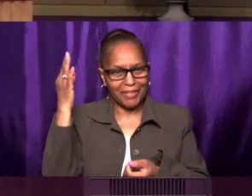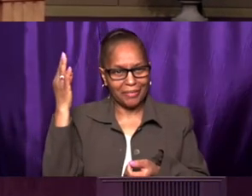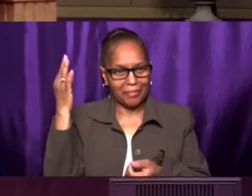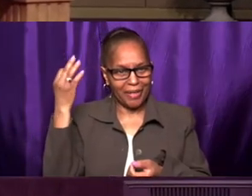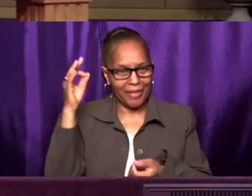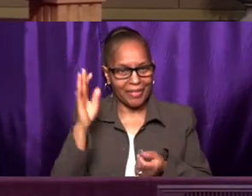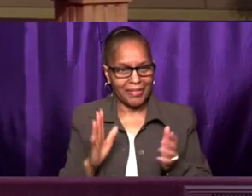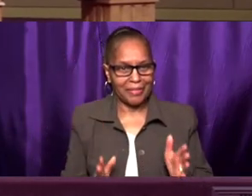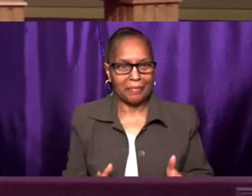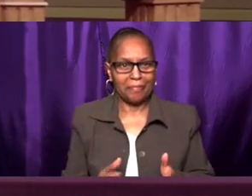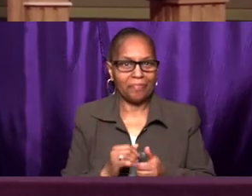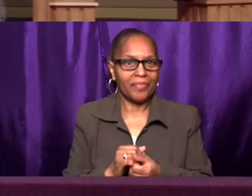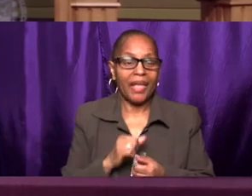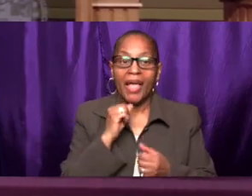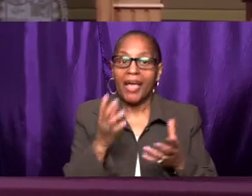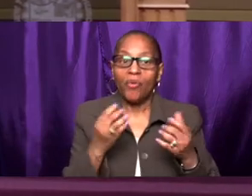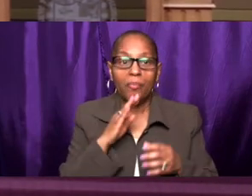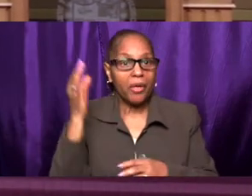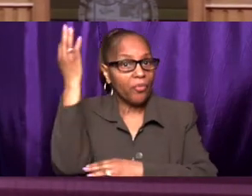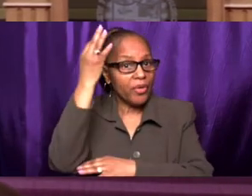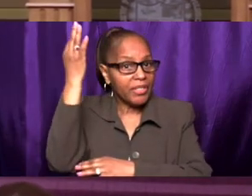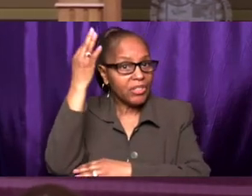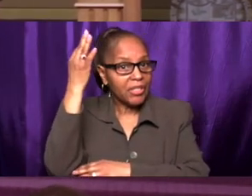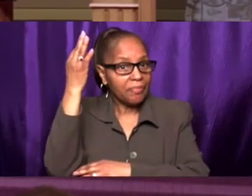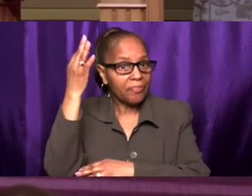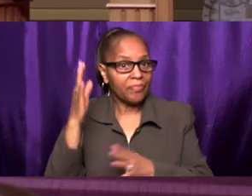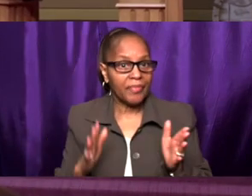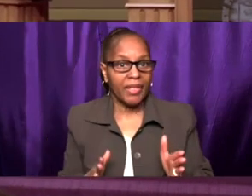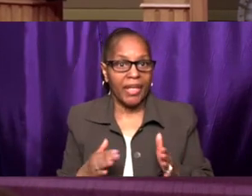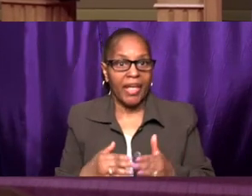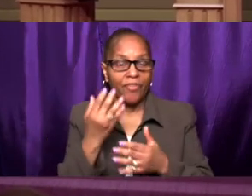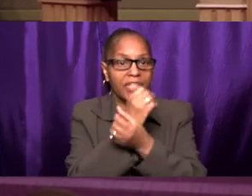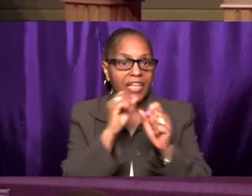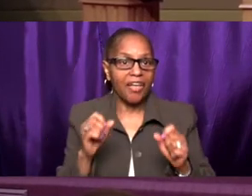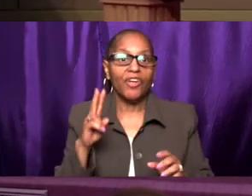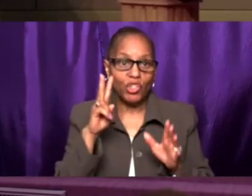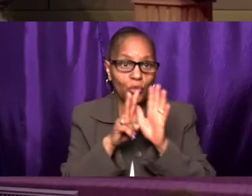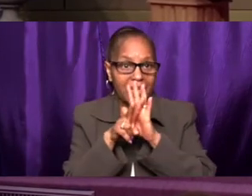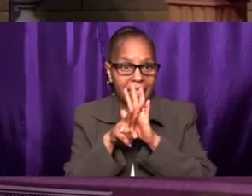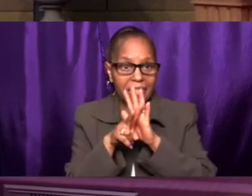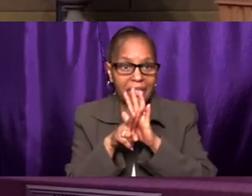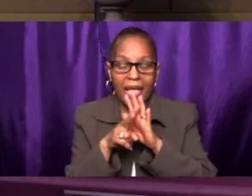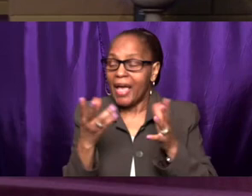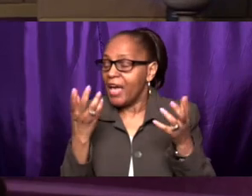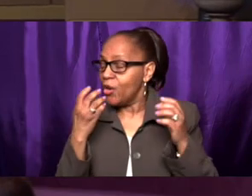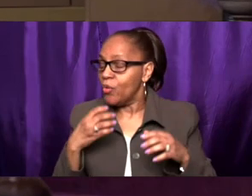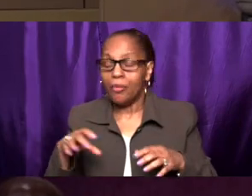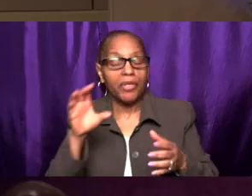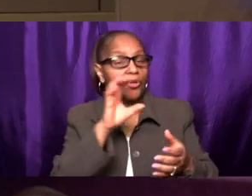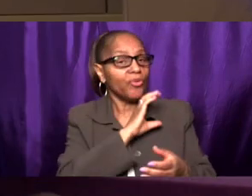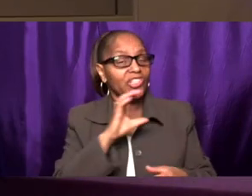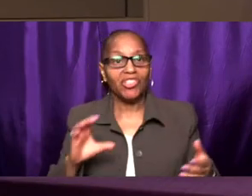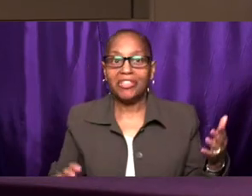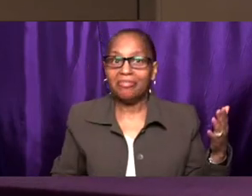I ain't want to be a preacher. After I was saved for about 2 minutes, I ain't want to be a Christian.